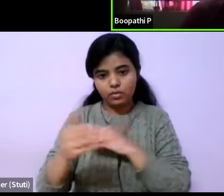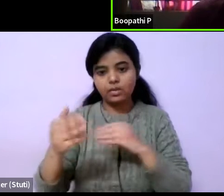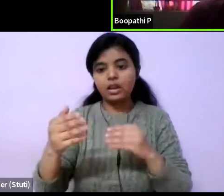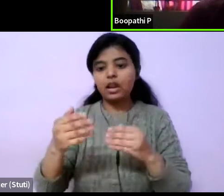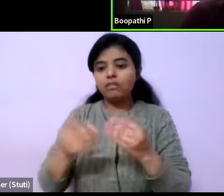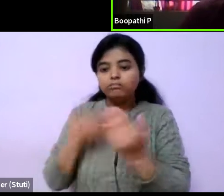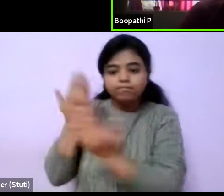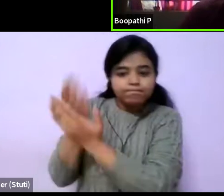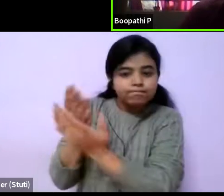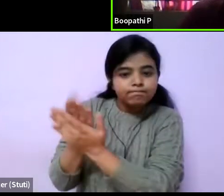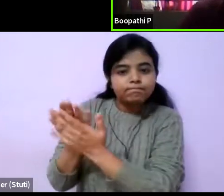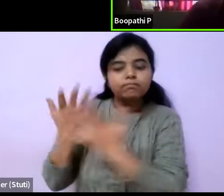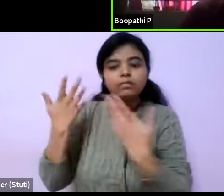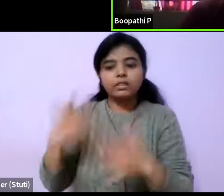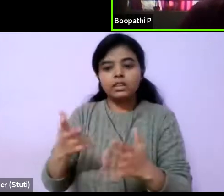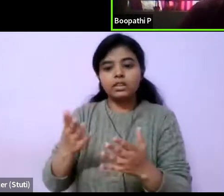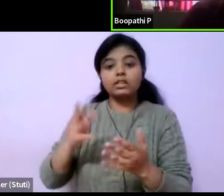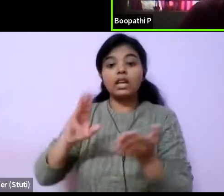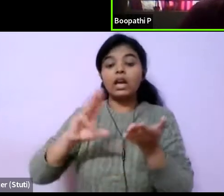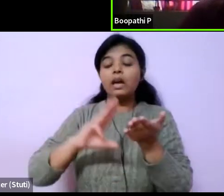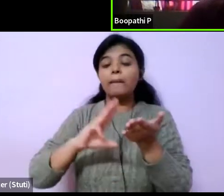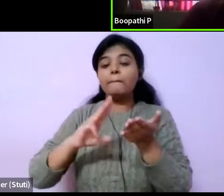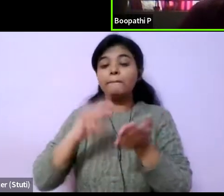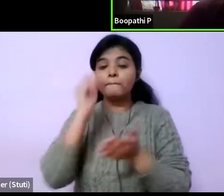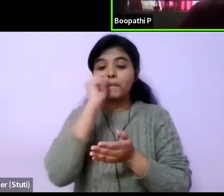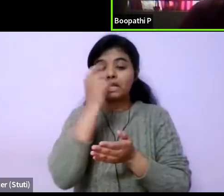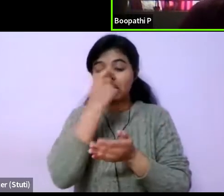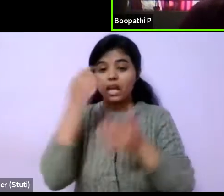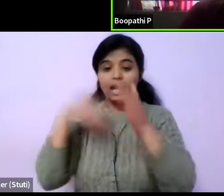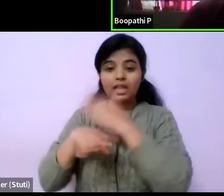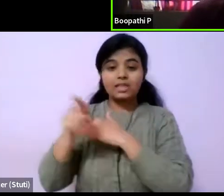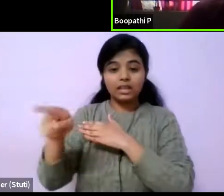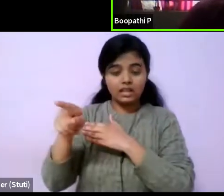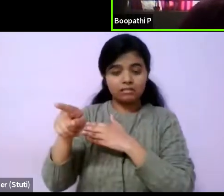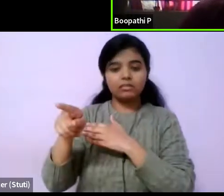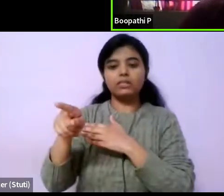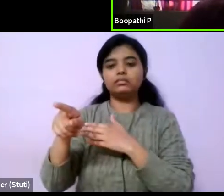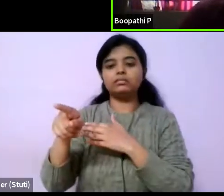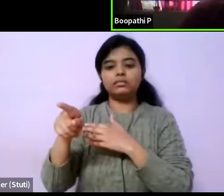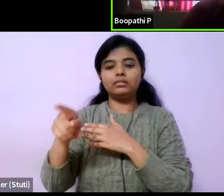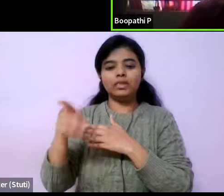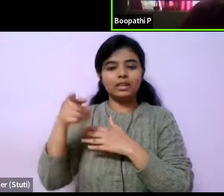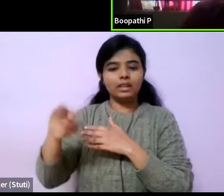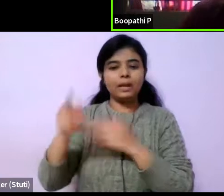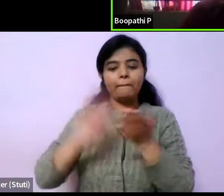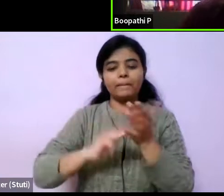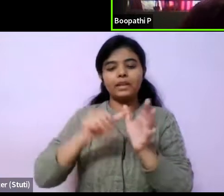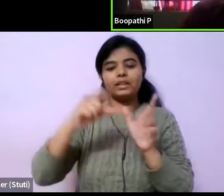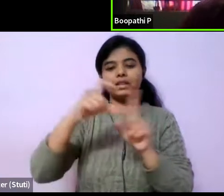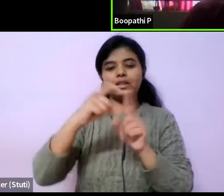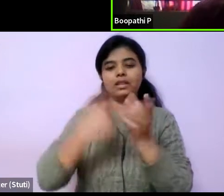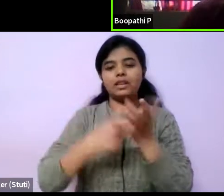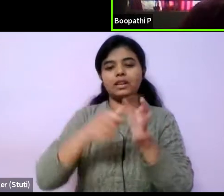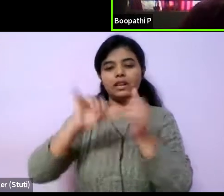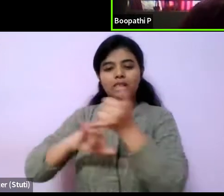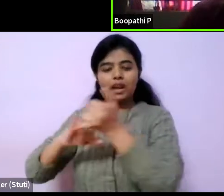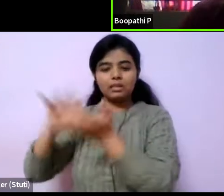cases in the Madras High Court. They have won so many cases. Currently I think 3 cases are